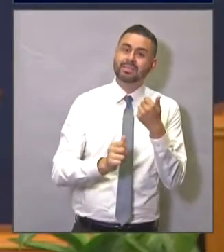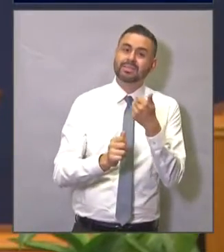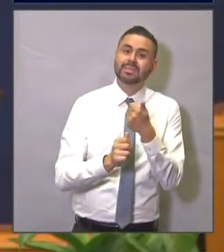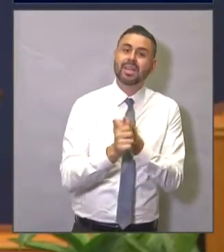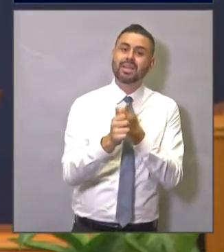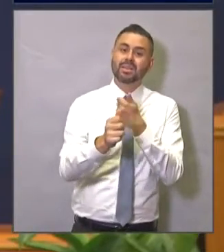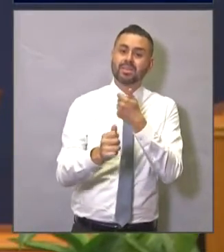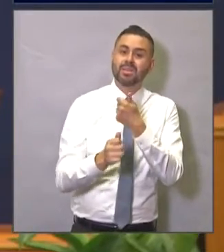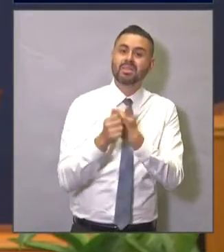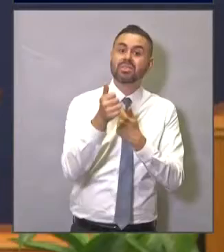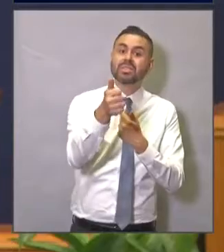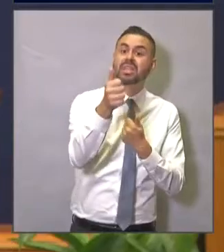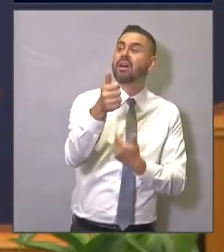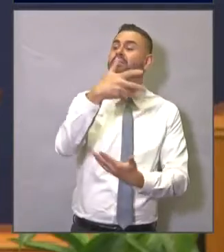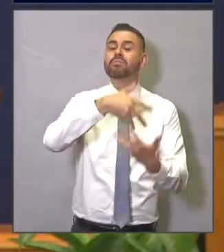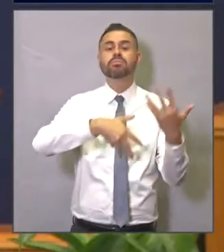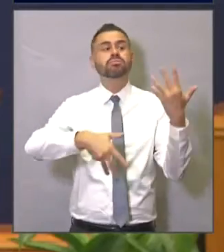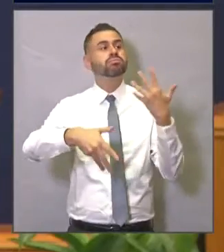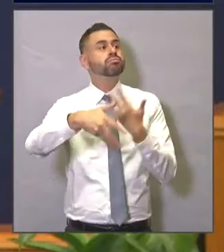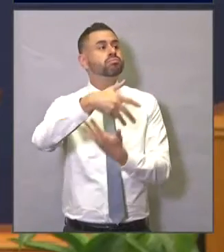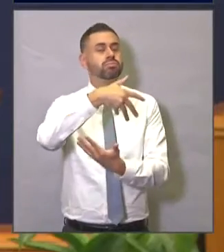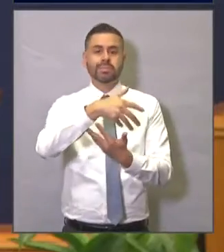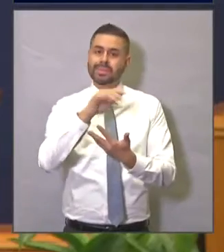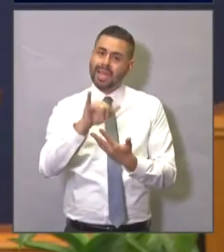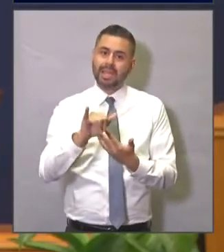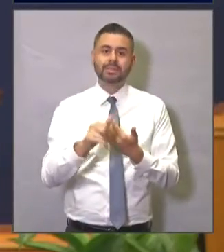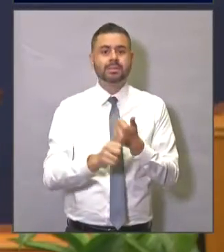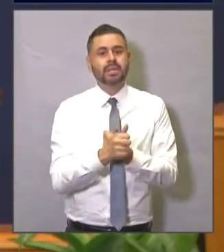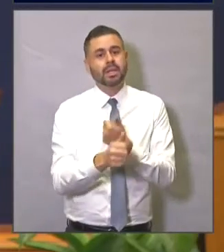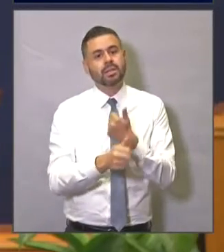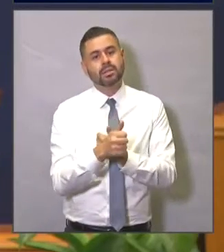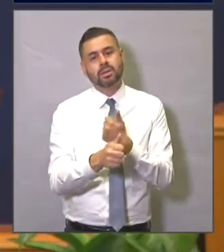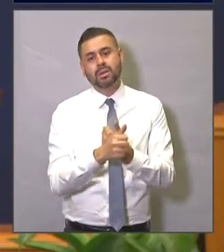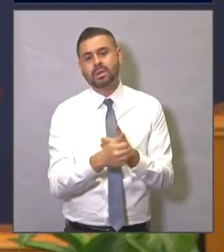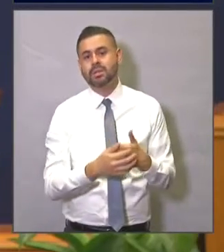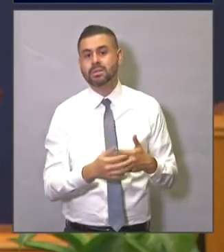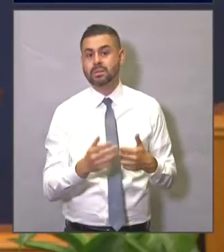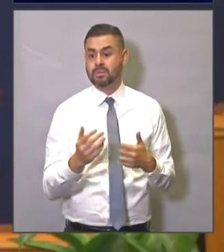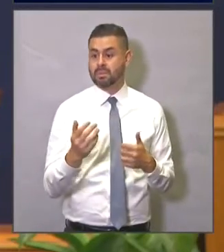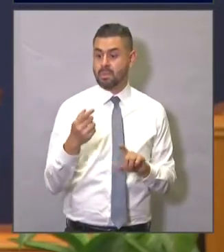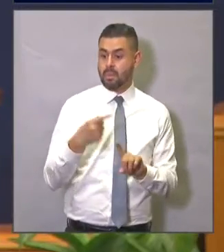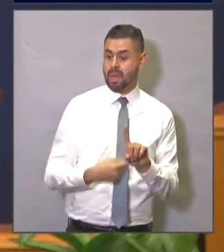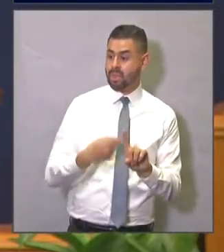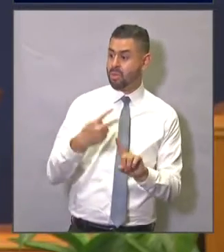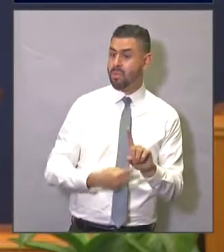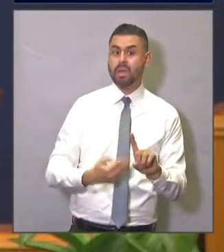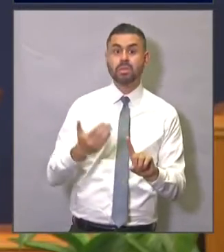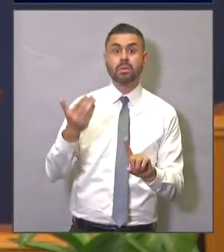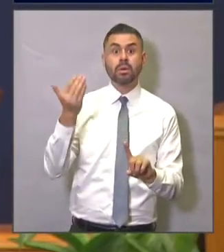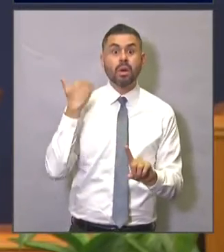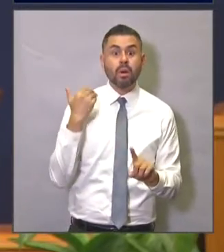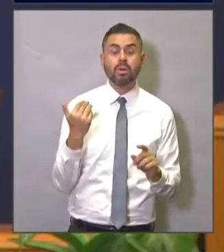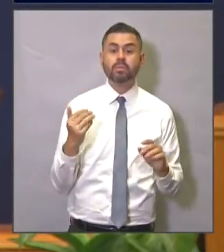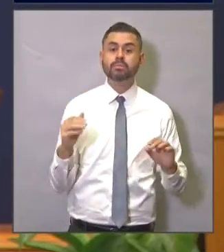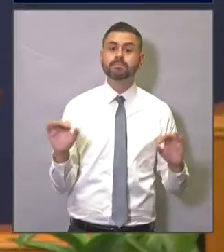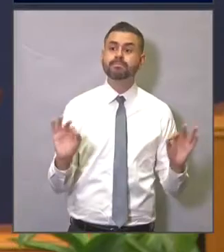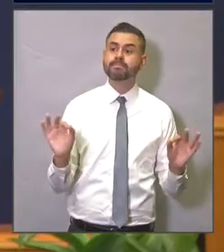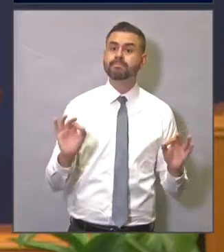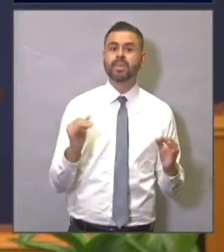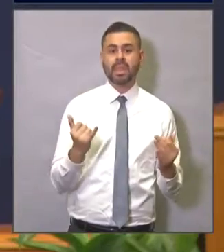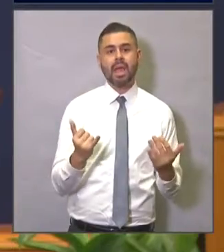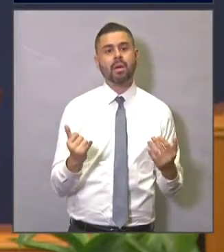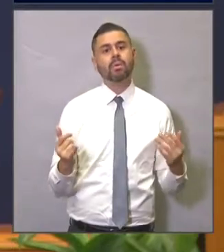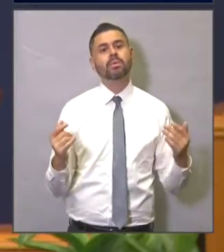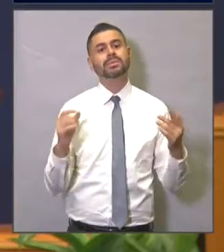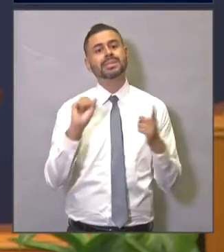basic activities and basic interactions with others are. Things that were safe 1 month ago or 2 months ago now